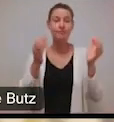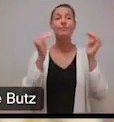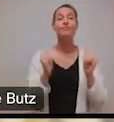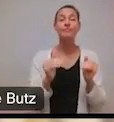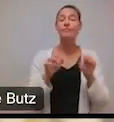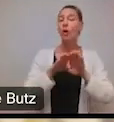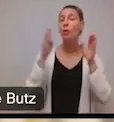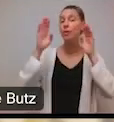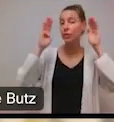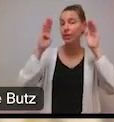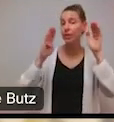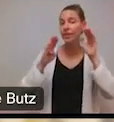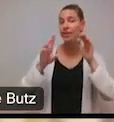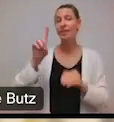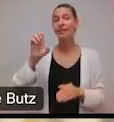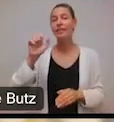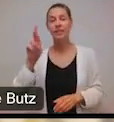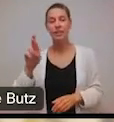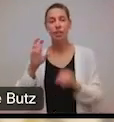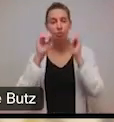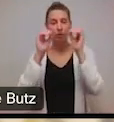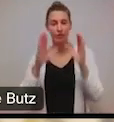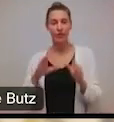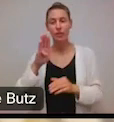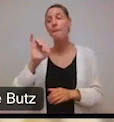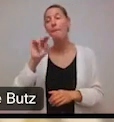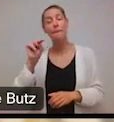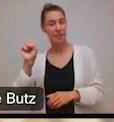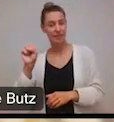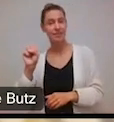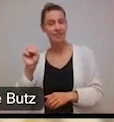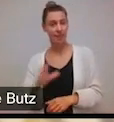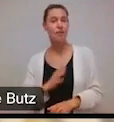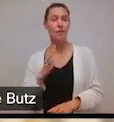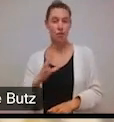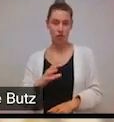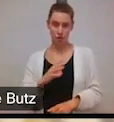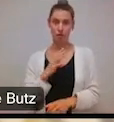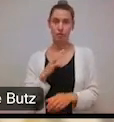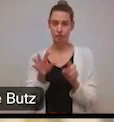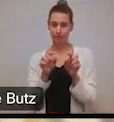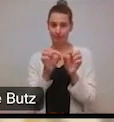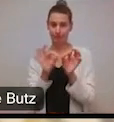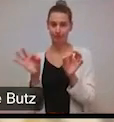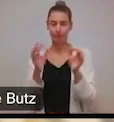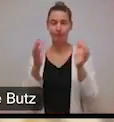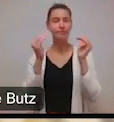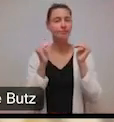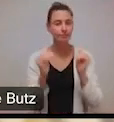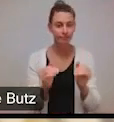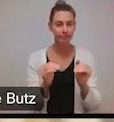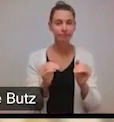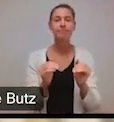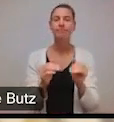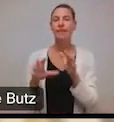Dear Professor Binns. That's very formal. And here we have her introduction.